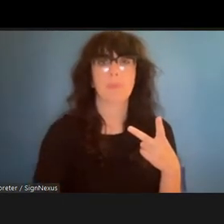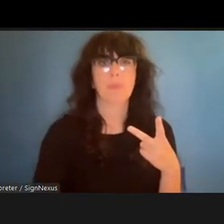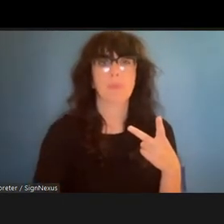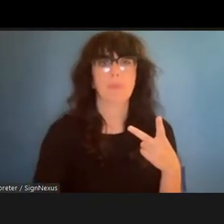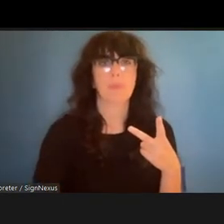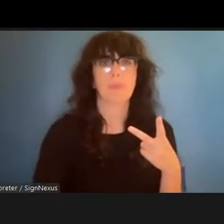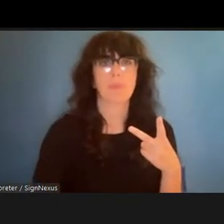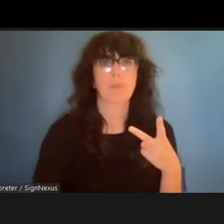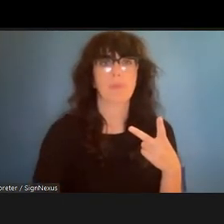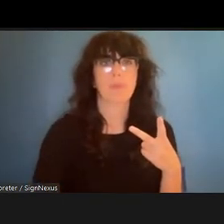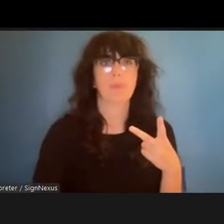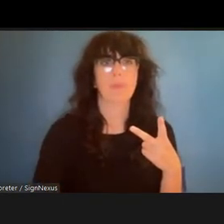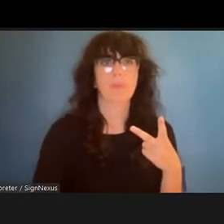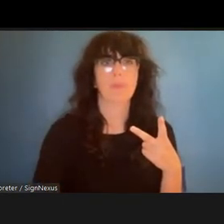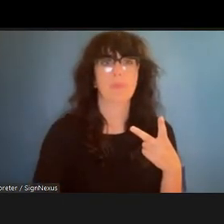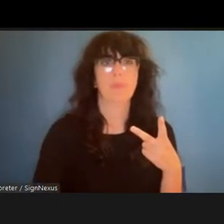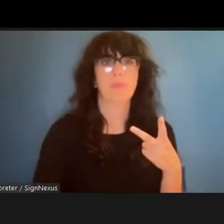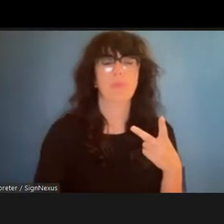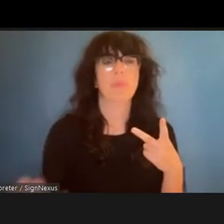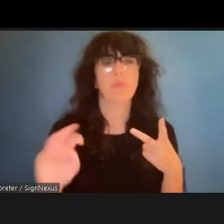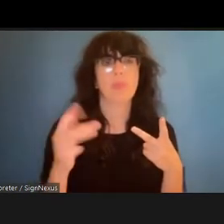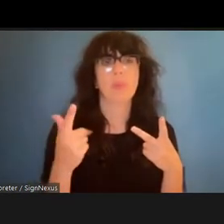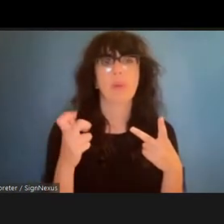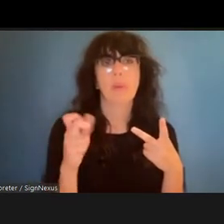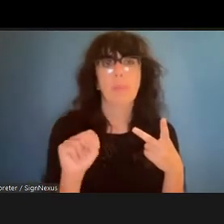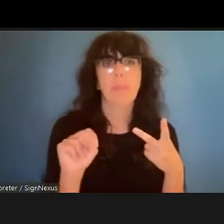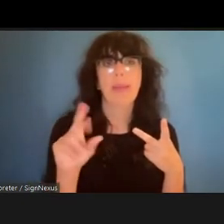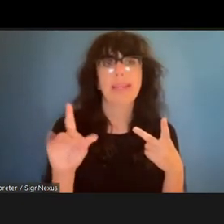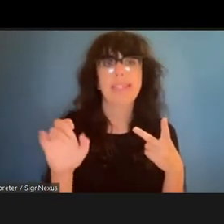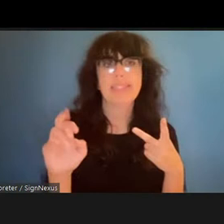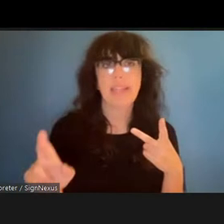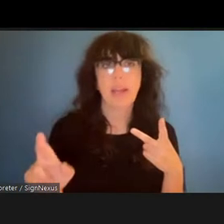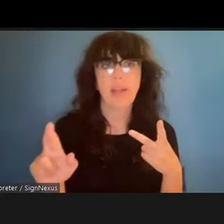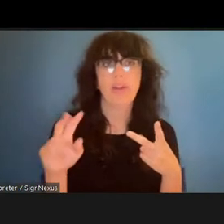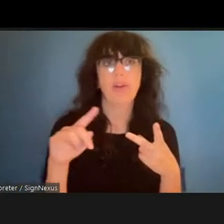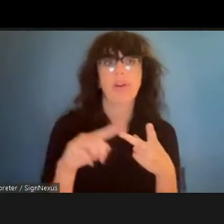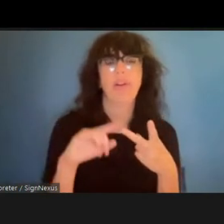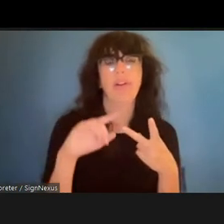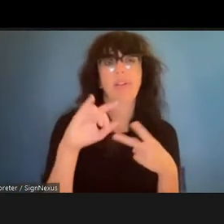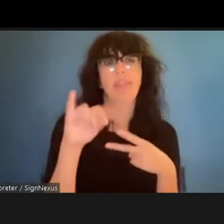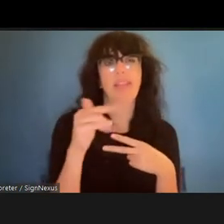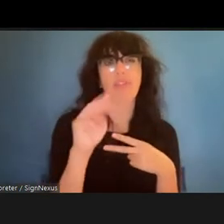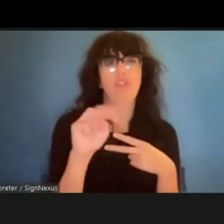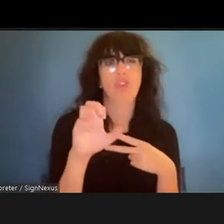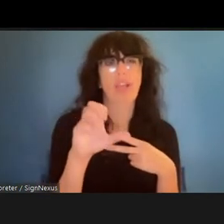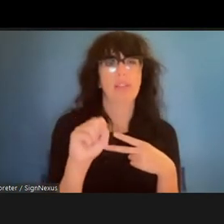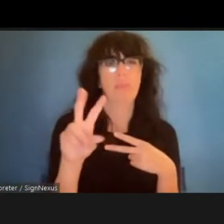the next speaker is megan dyer followed by jasmine vasquez